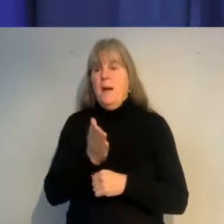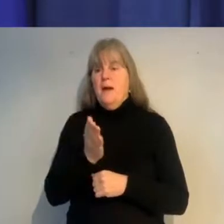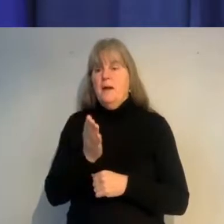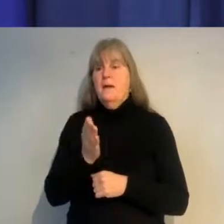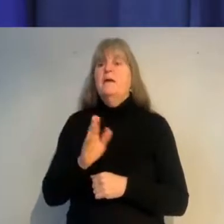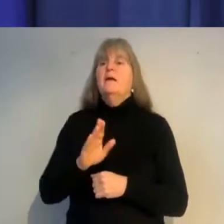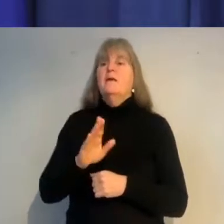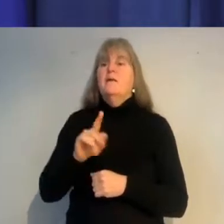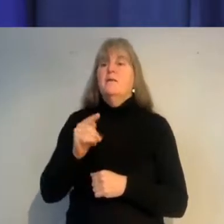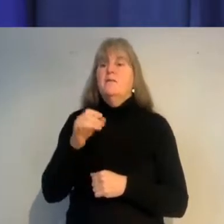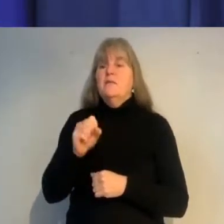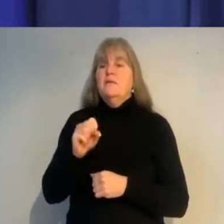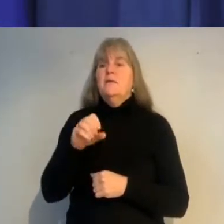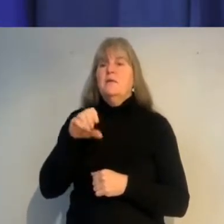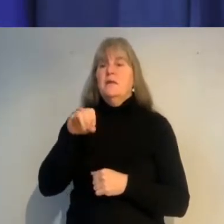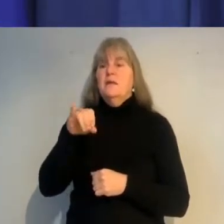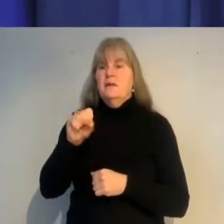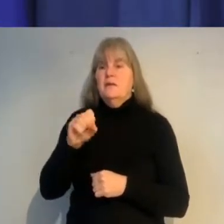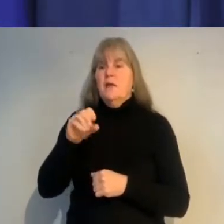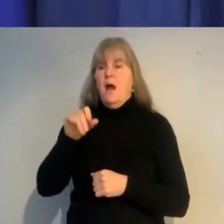yukon.ca/this is our shot.